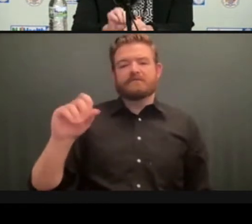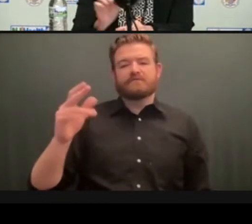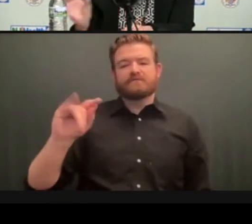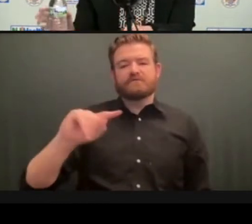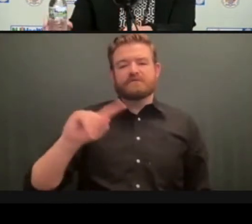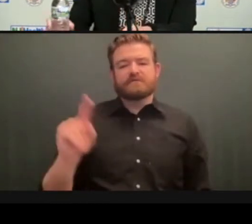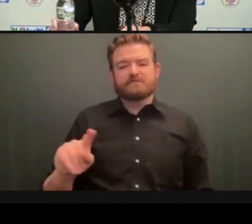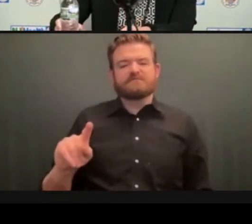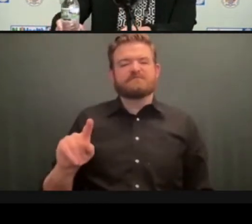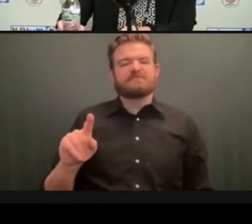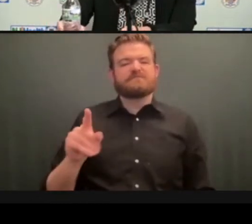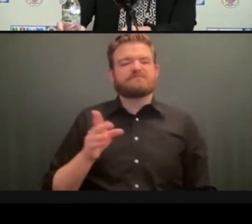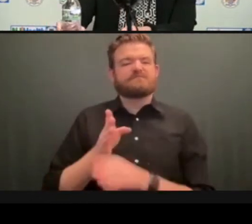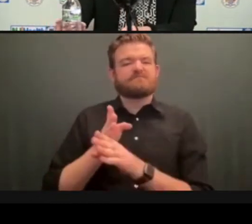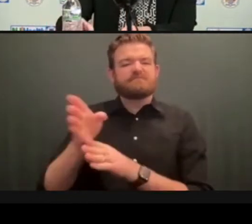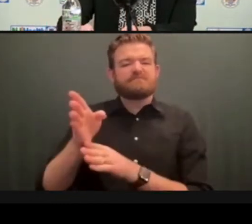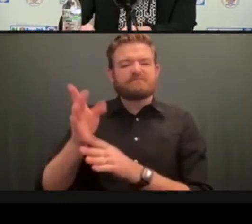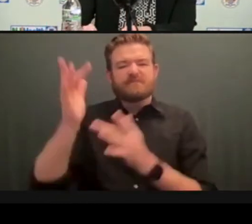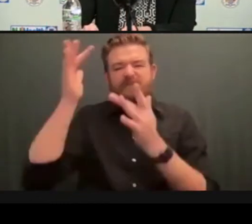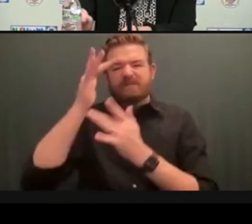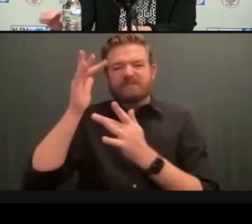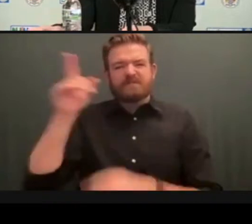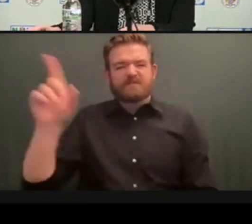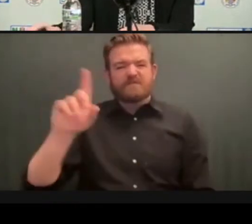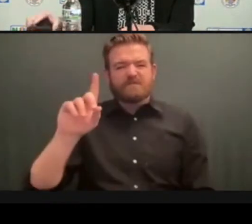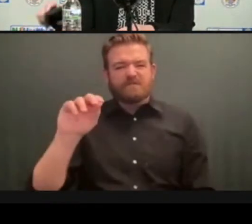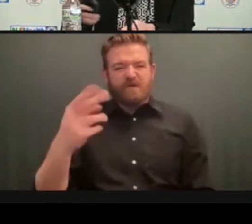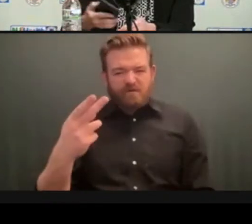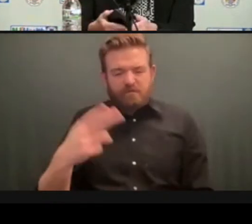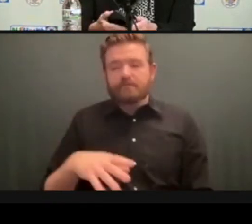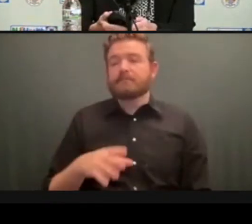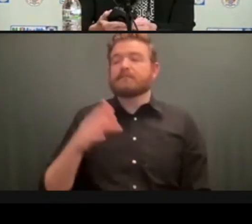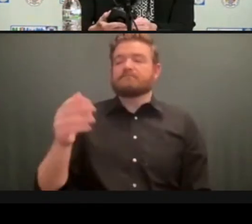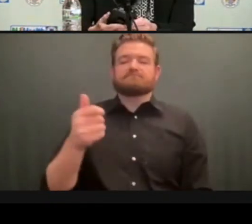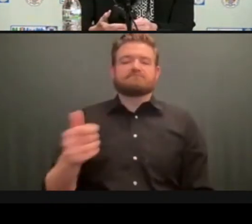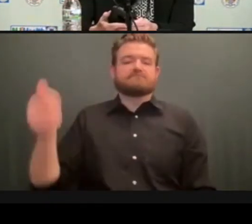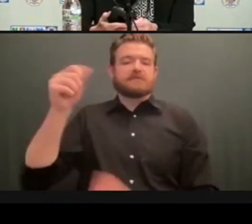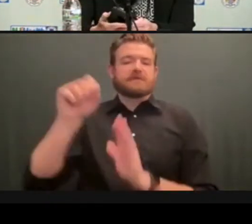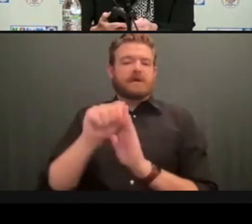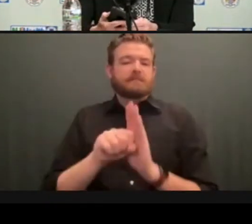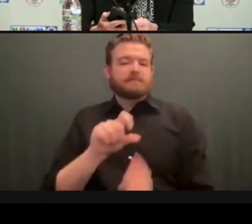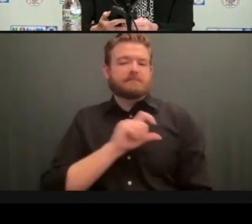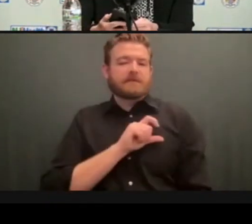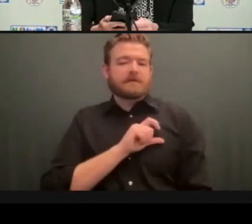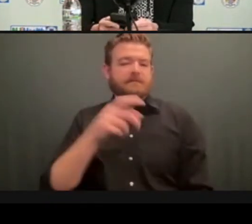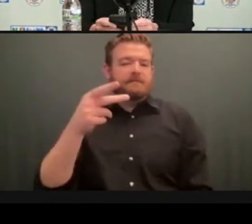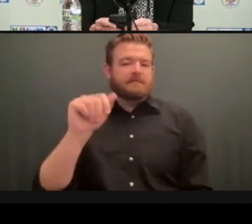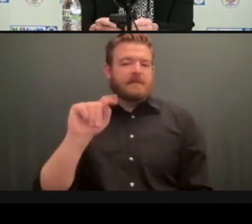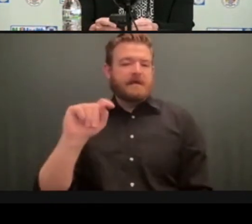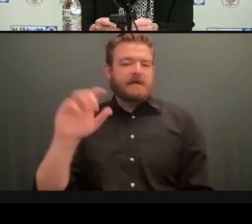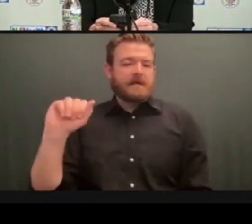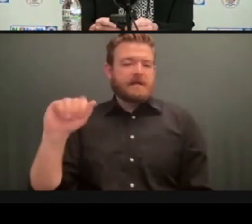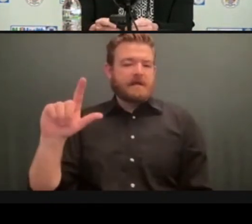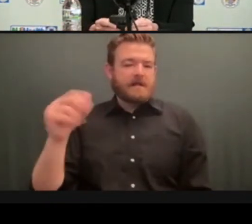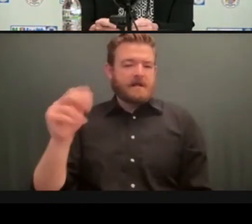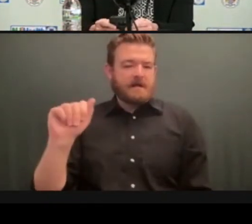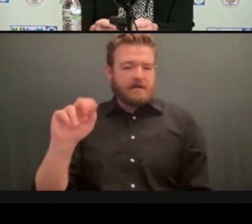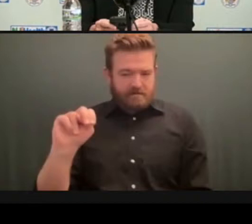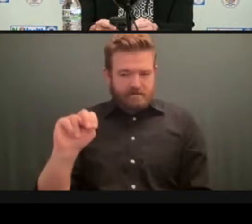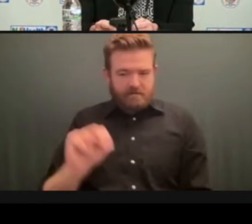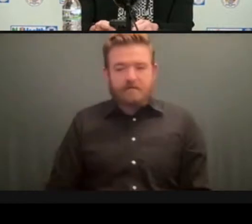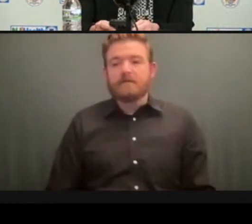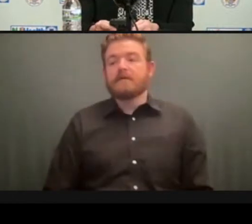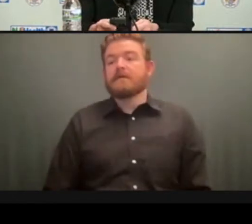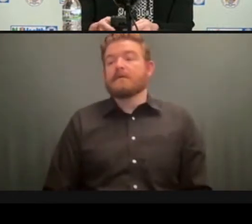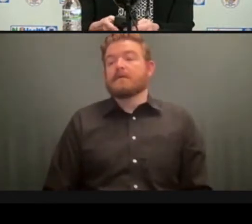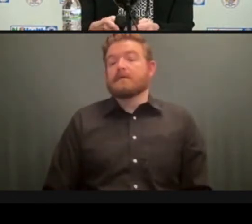the Superintendent of the State Police, Colonel Pat Callahan. Speaking of Pat, he'll give us a weather update.